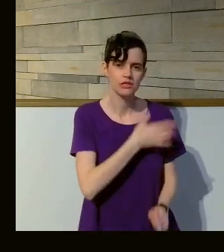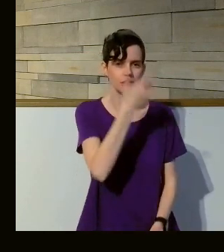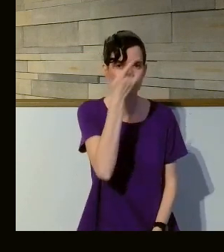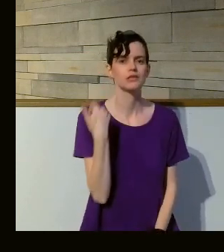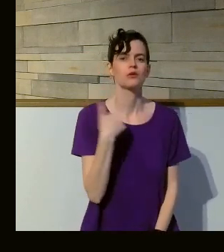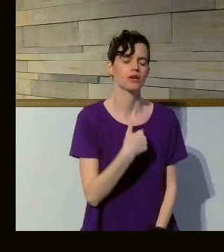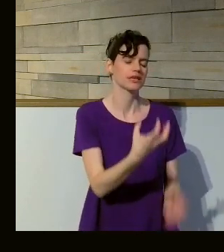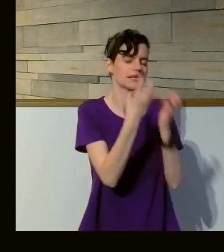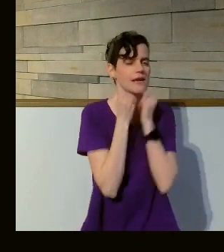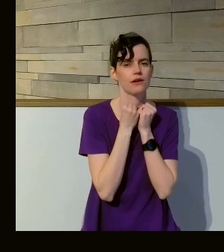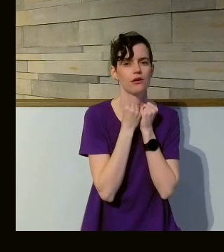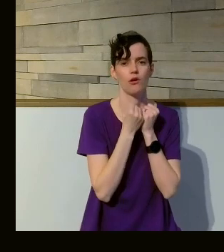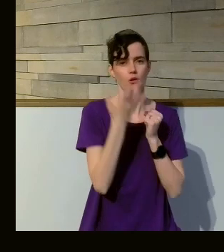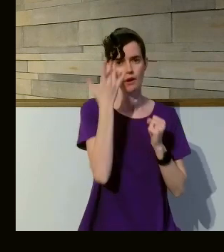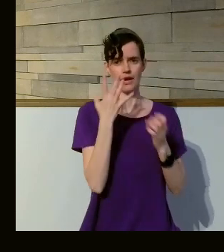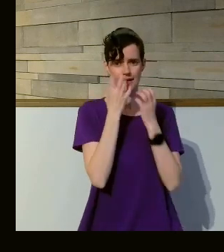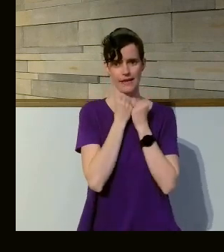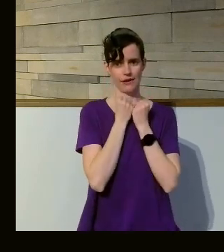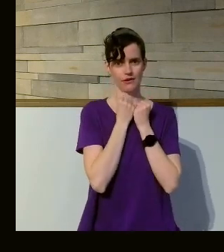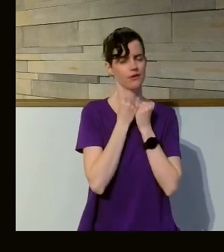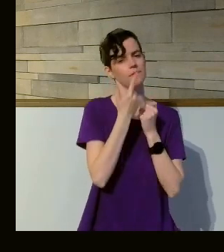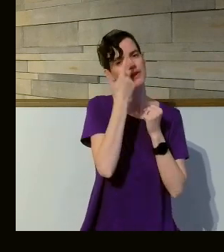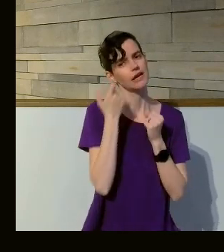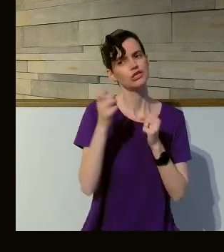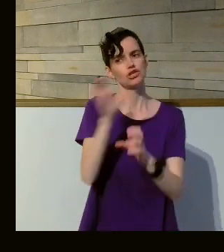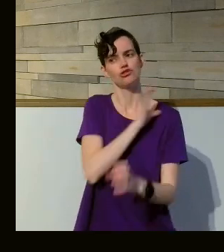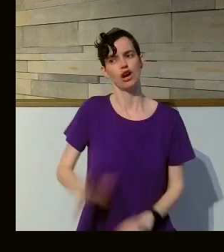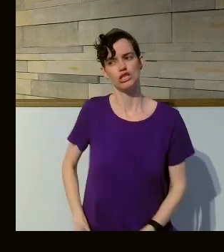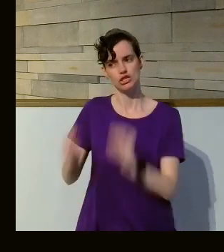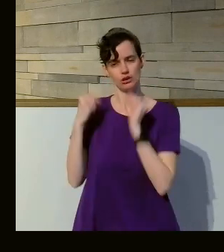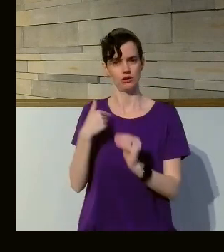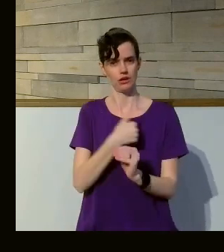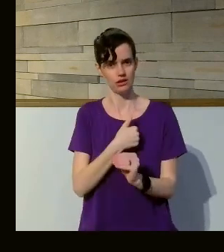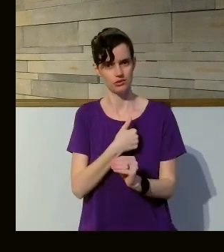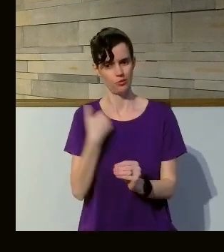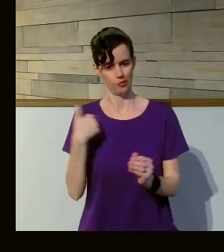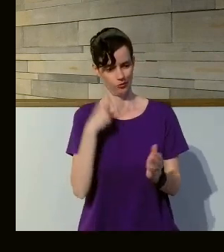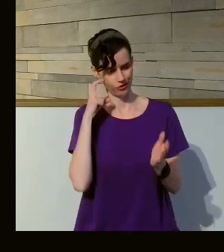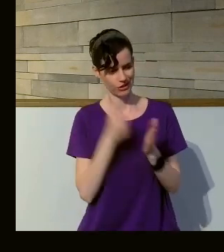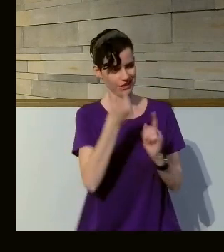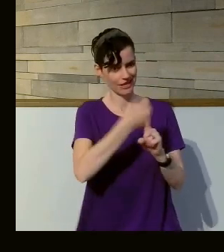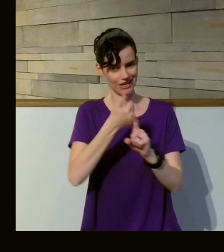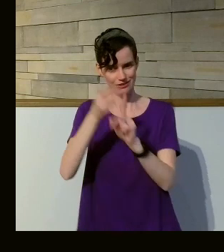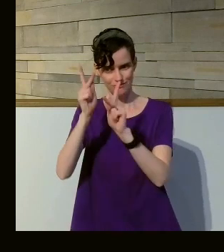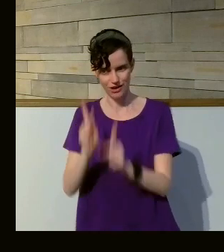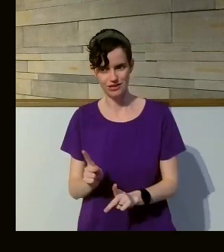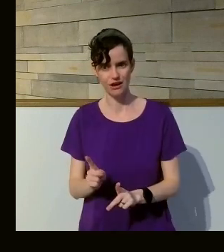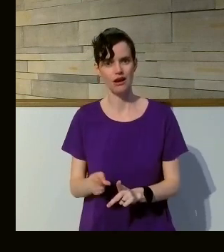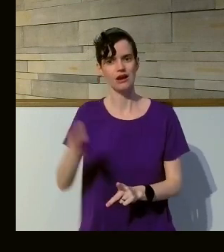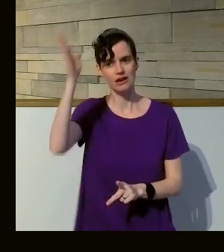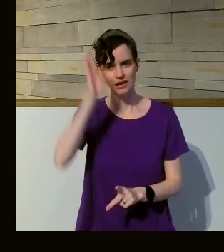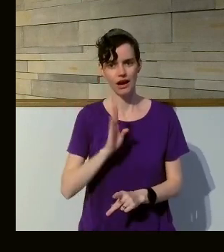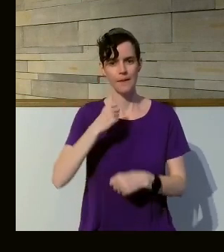we care. And the reason we care is what? It's not only because Christ taught us to, it's because we recognize every person that we see is somebody made